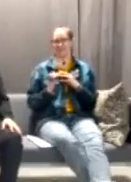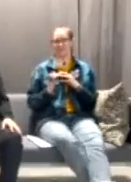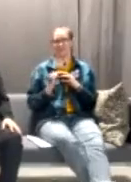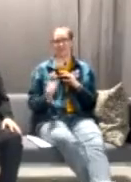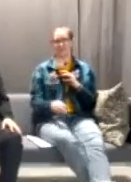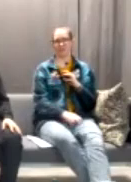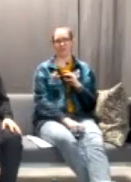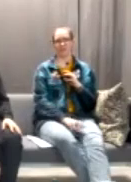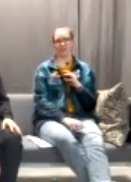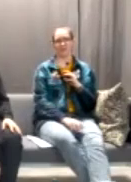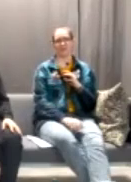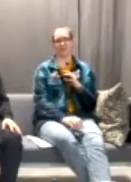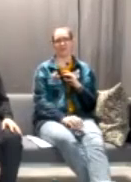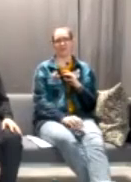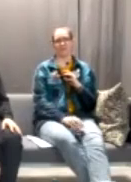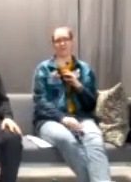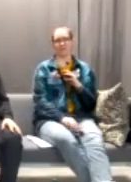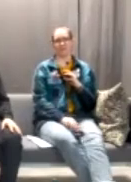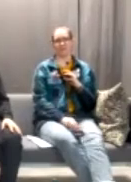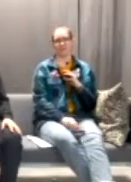My queer joy